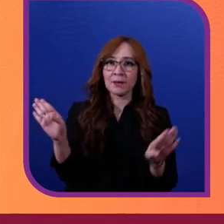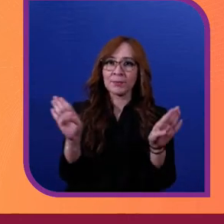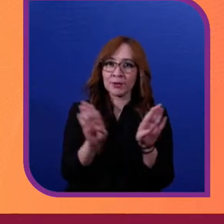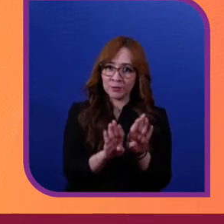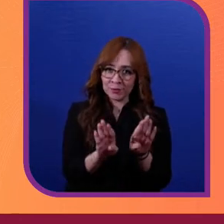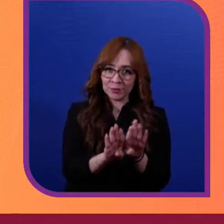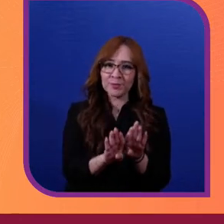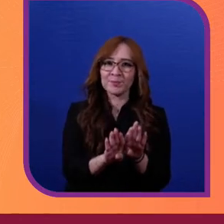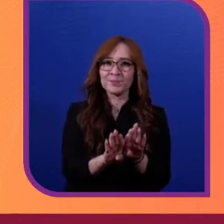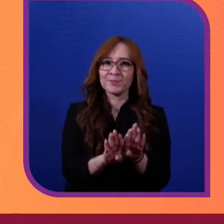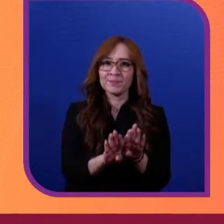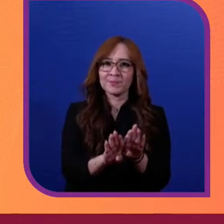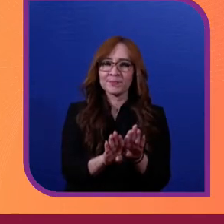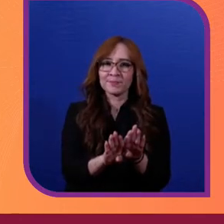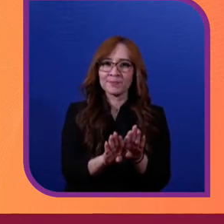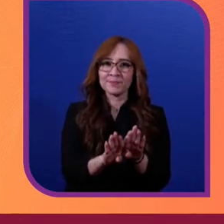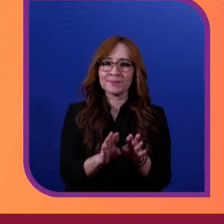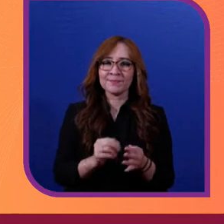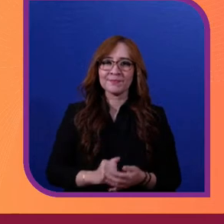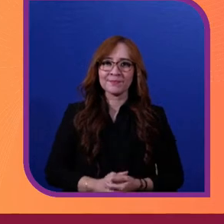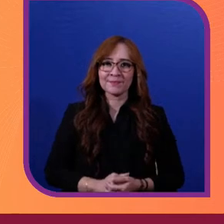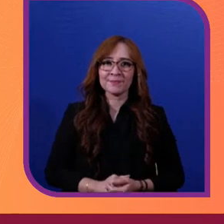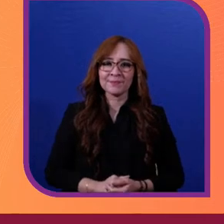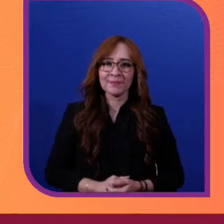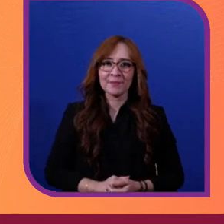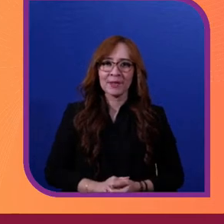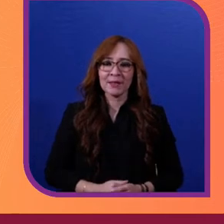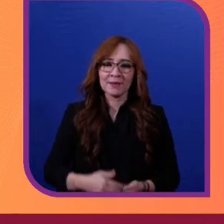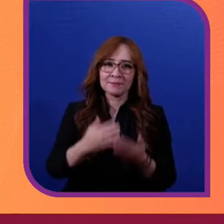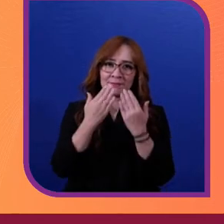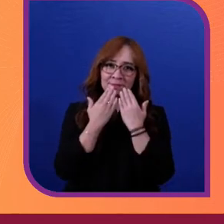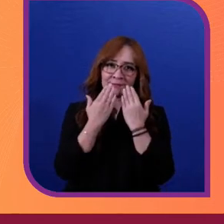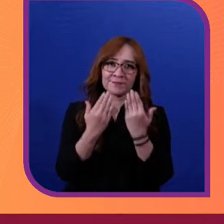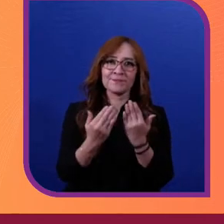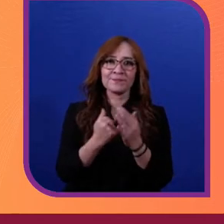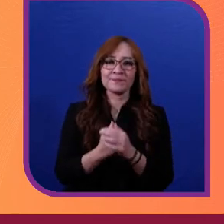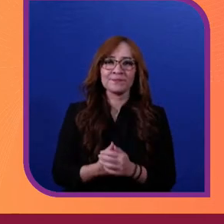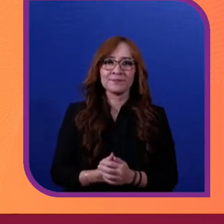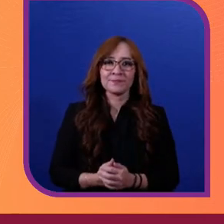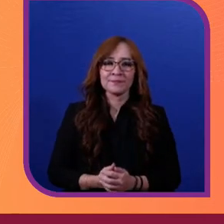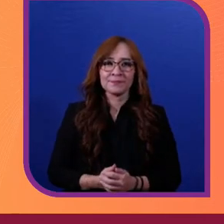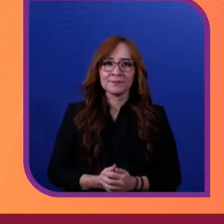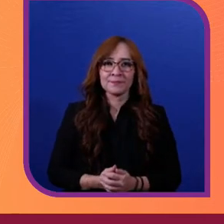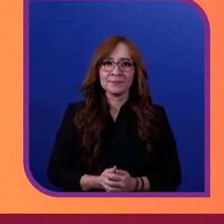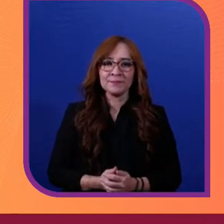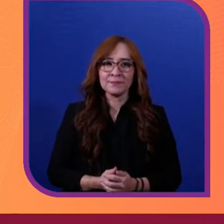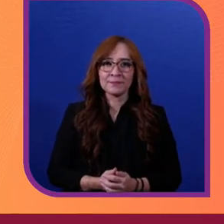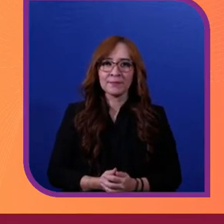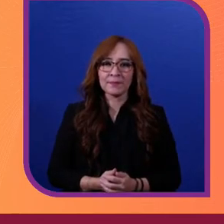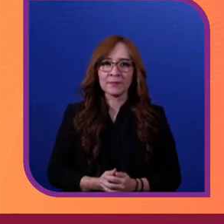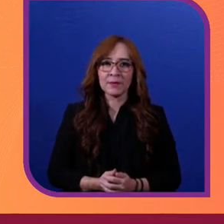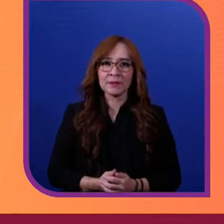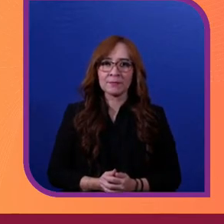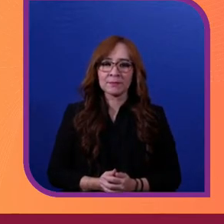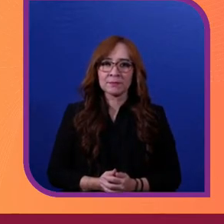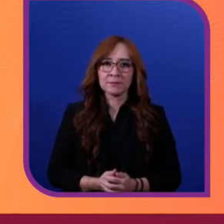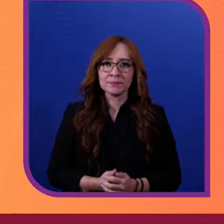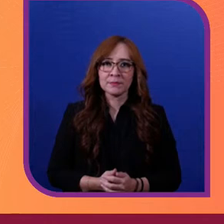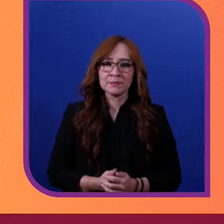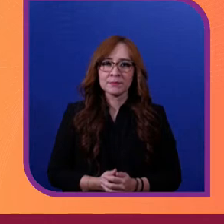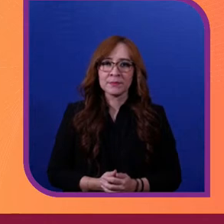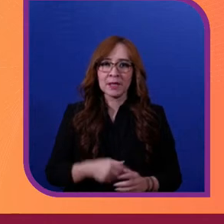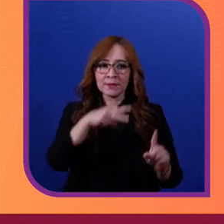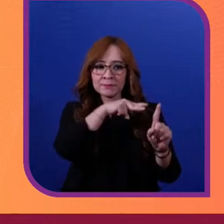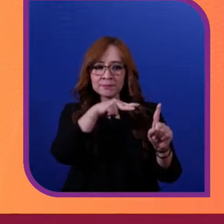leaving you Om moderator babi a a thing from the garansi perspektif a&w band